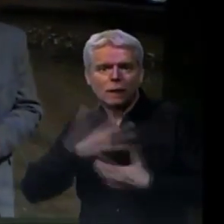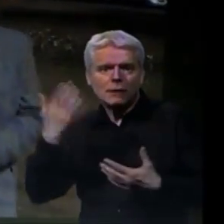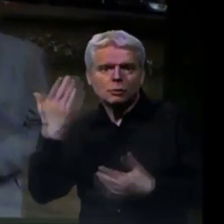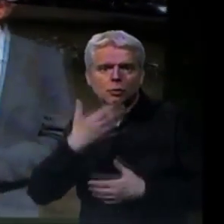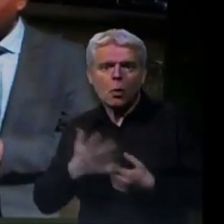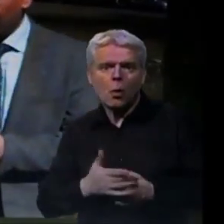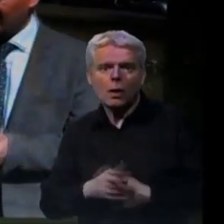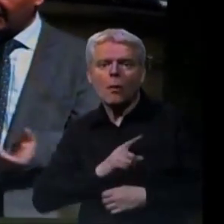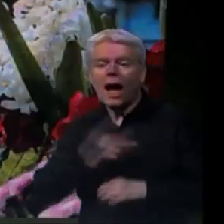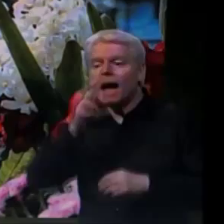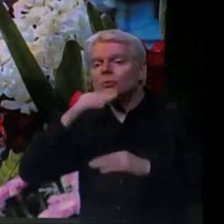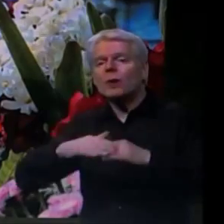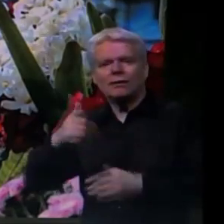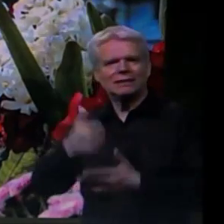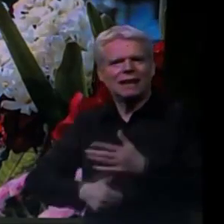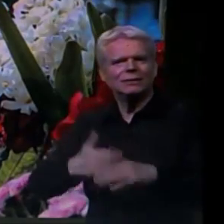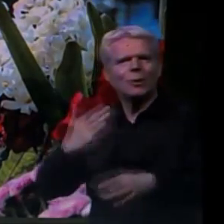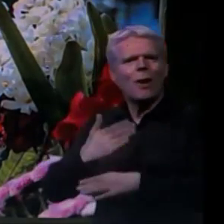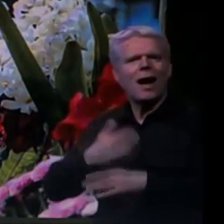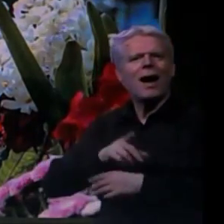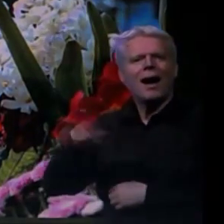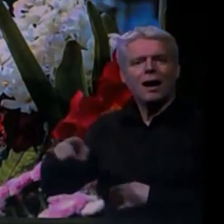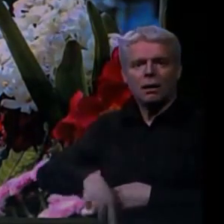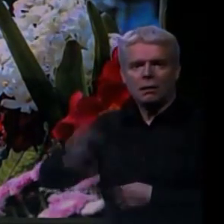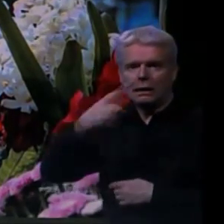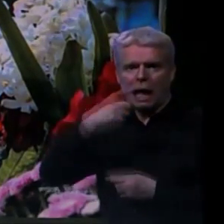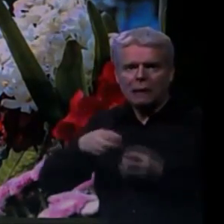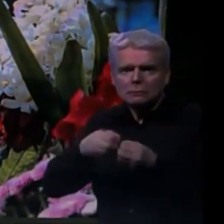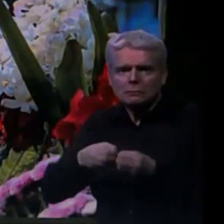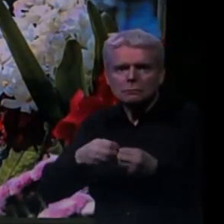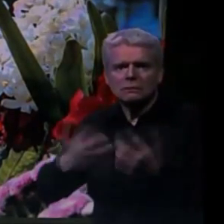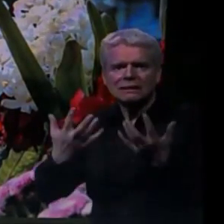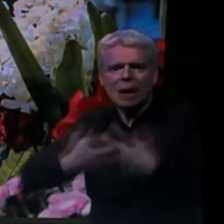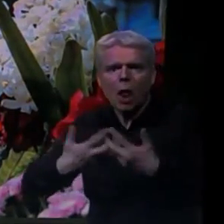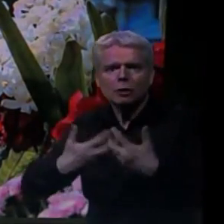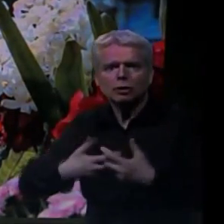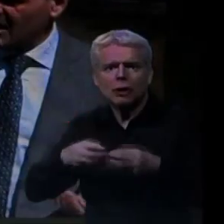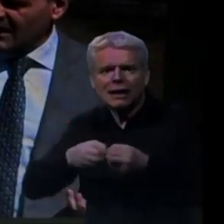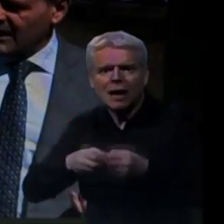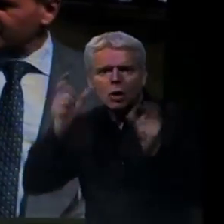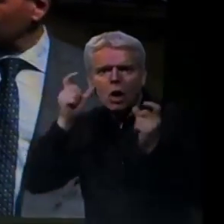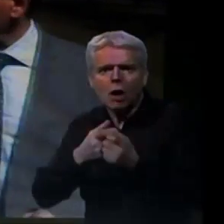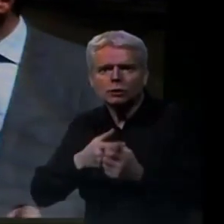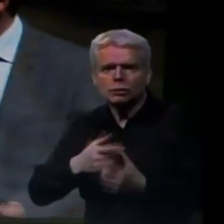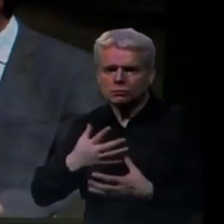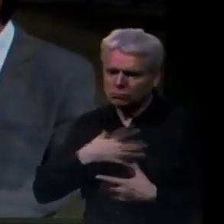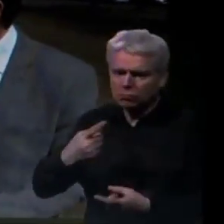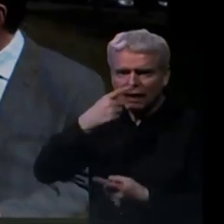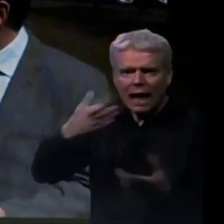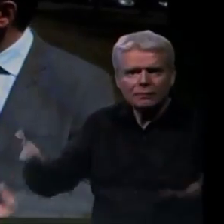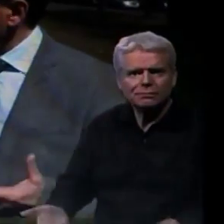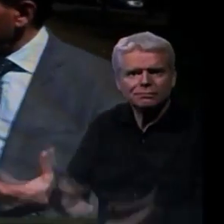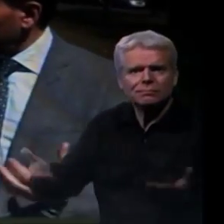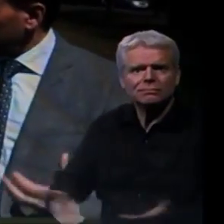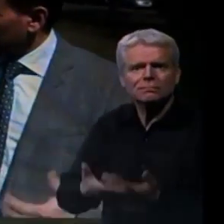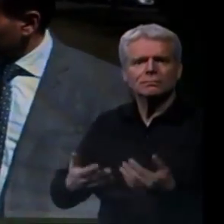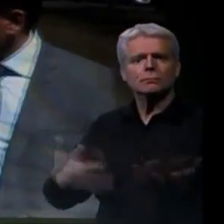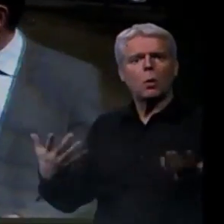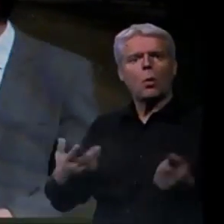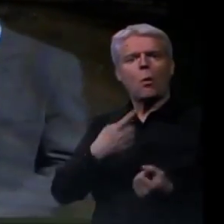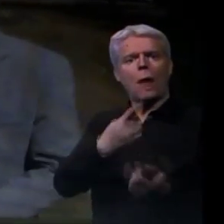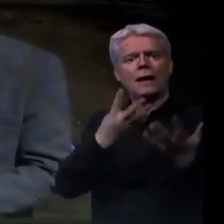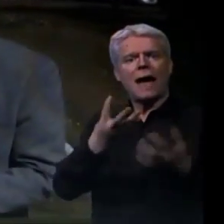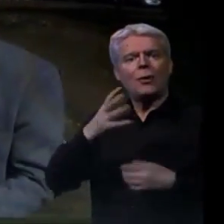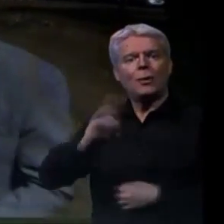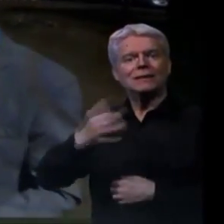themselves. And in 1907 there was a social study done. The infant mortality rate in